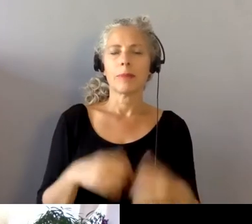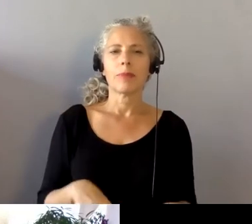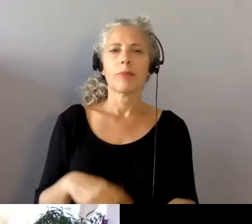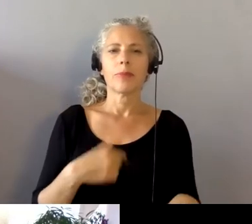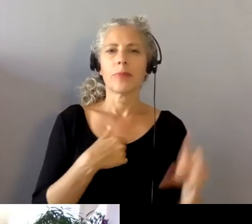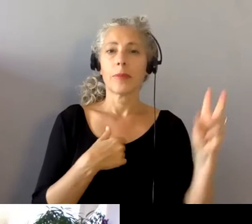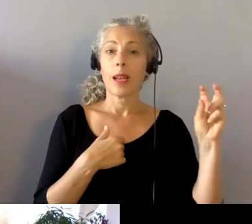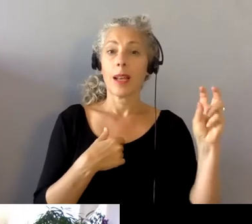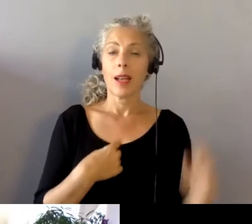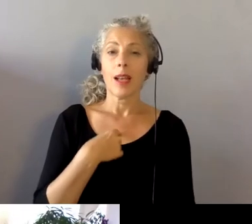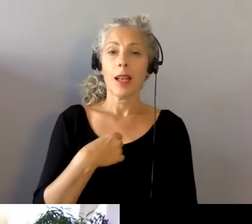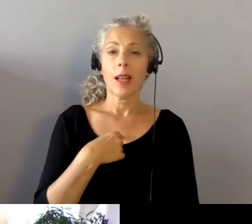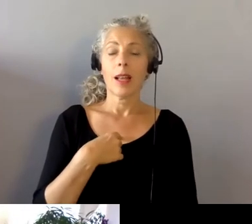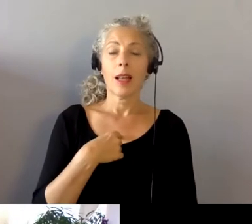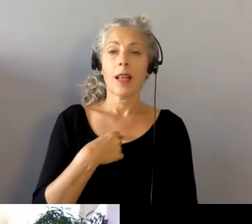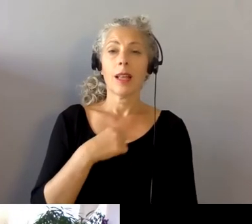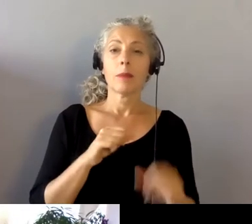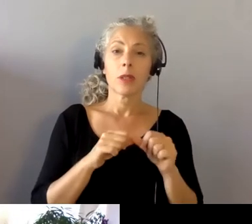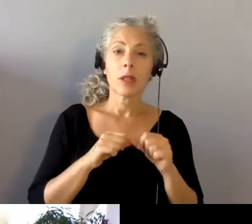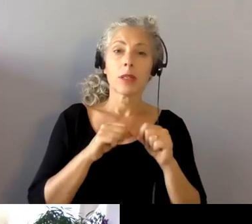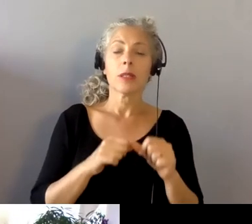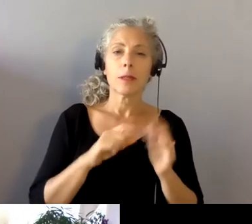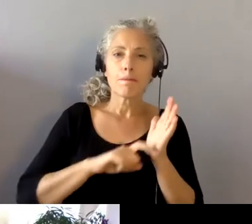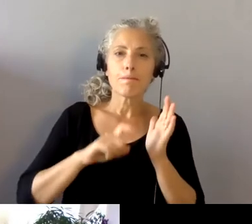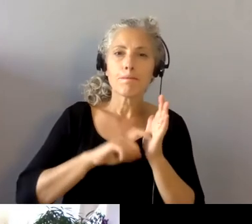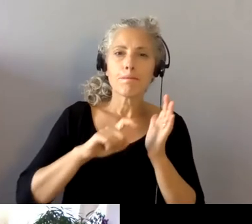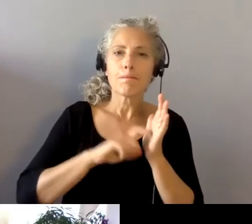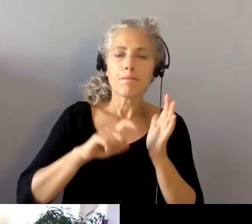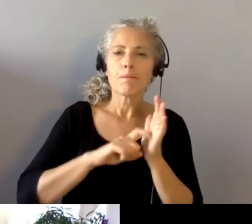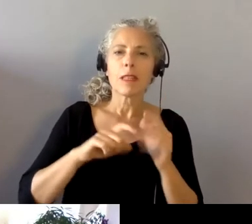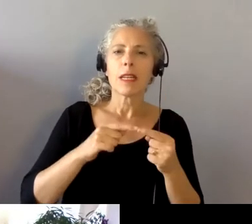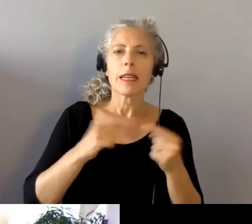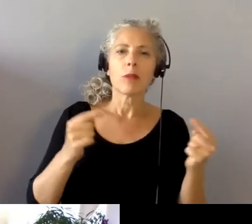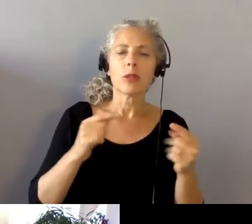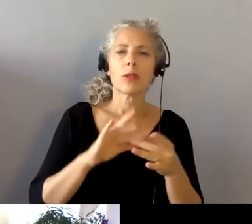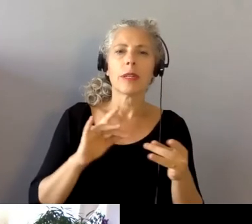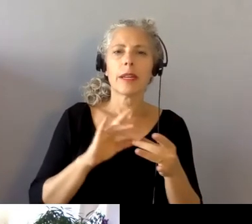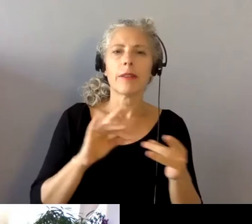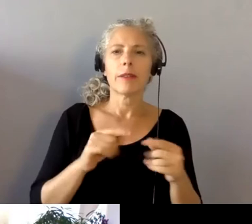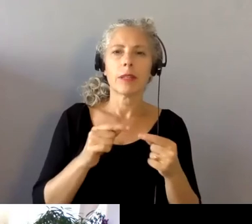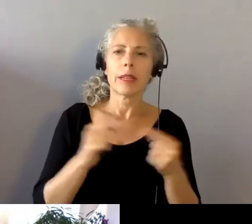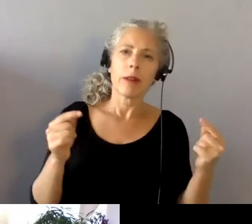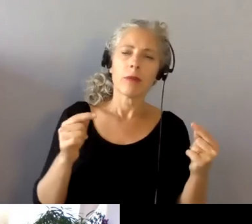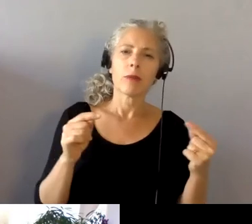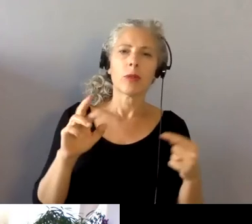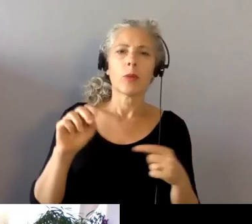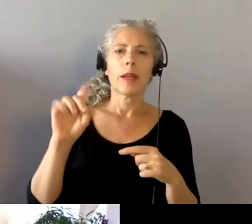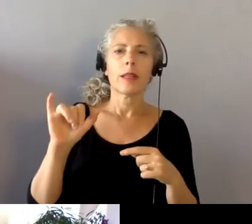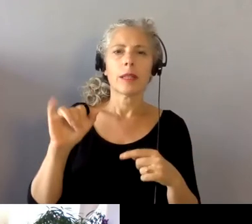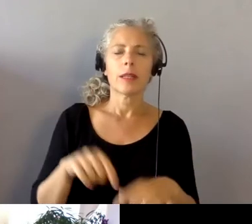It's you speaking, I am constantly mining the counter narrative, the counter realities, and the